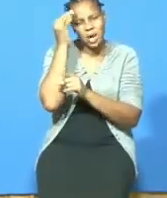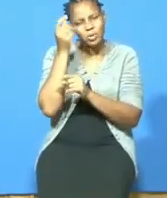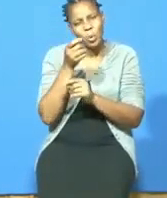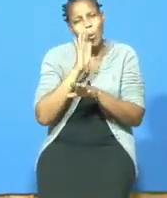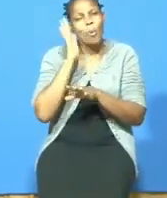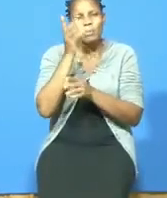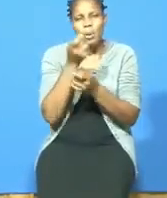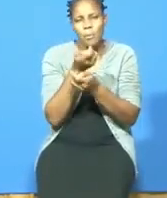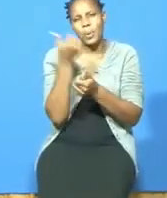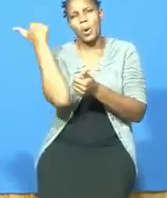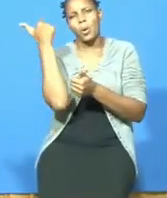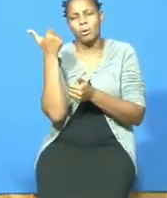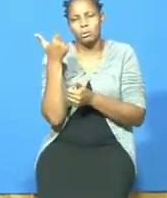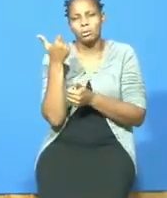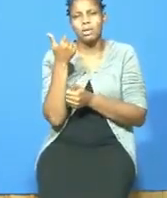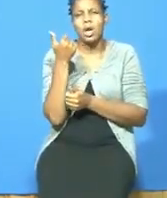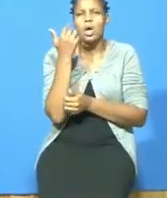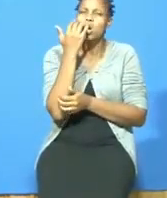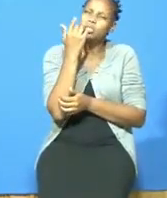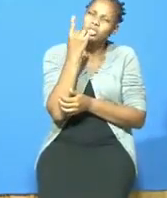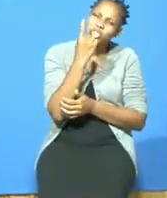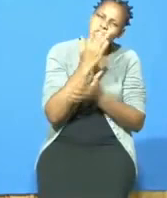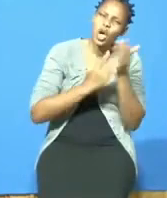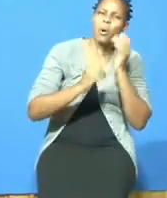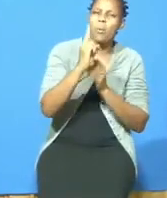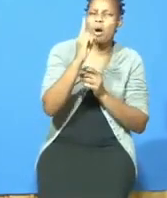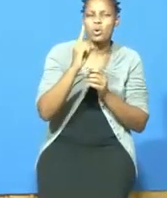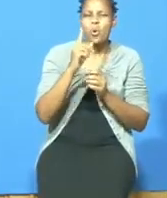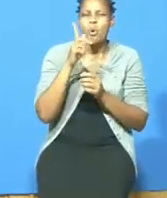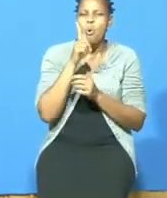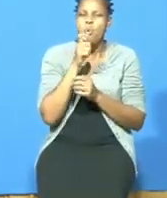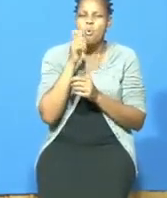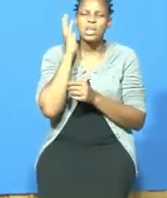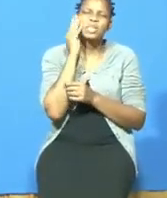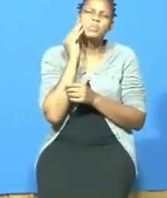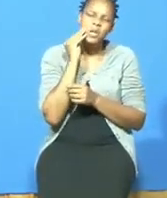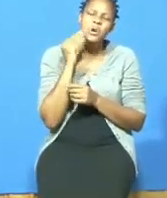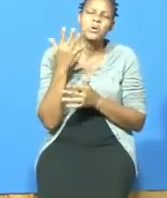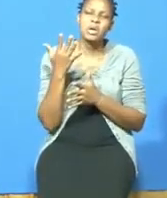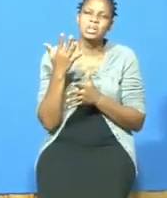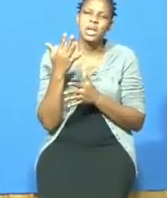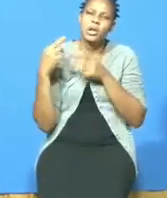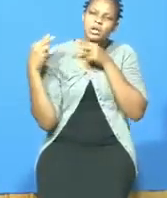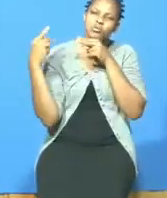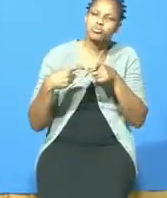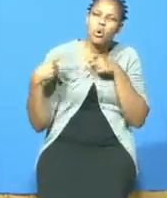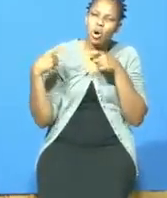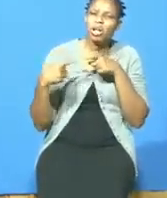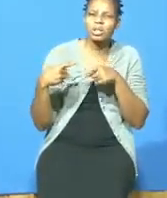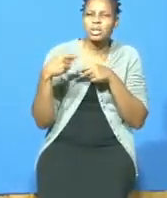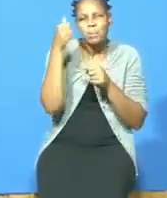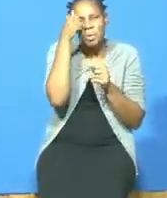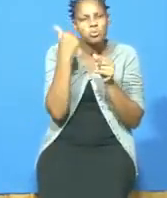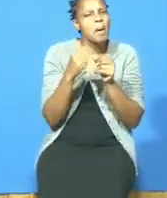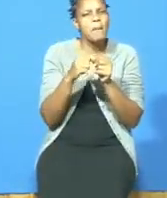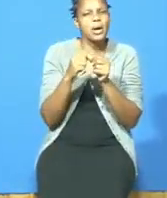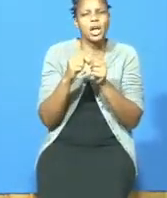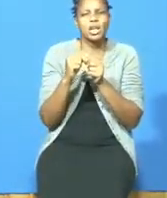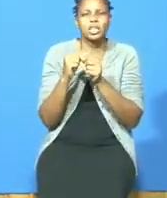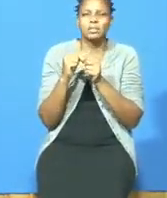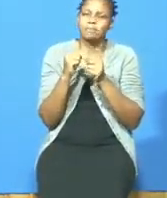through trials and difficulties must know weeping will only endure for a night, but